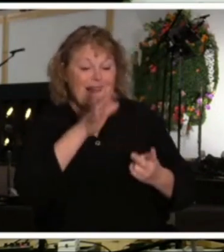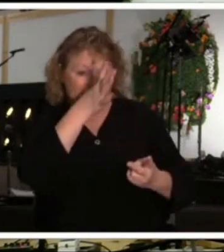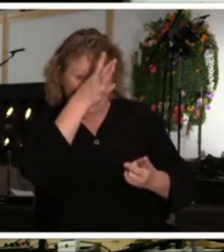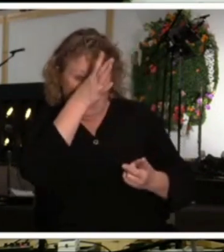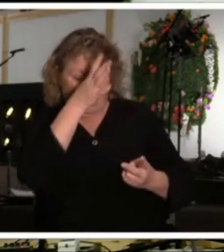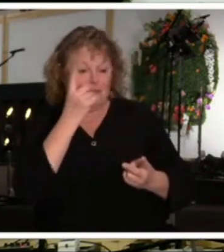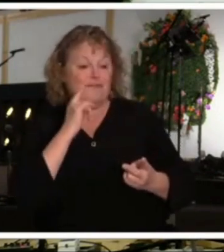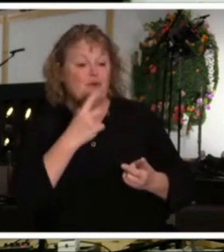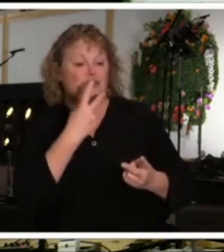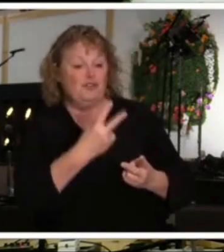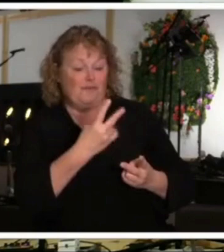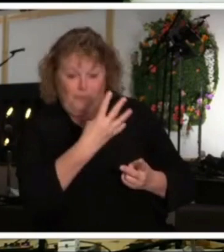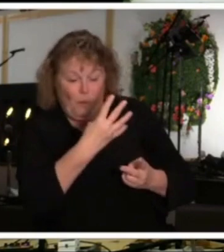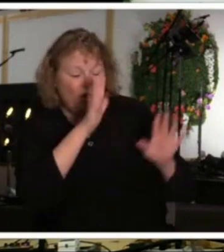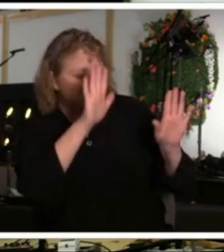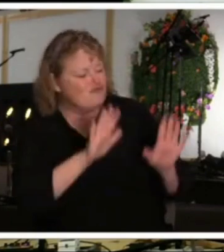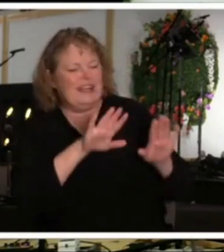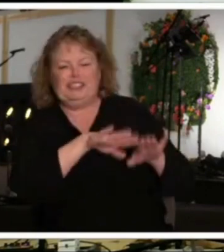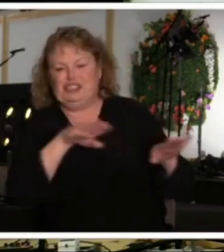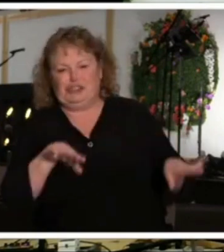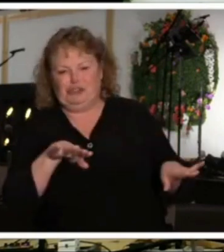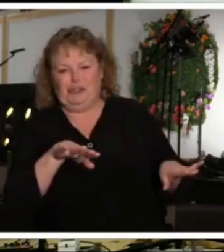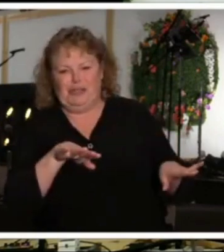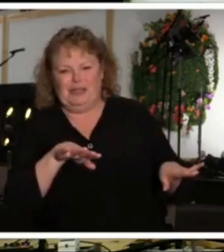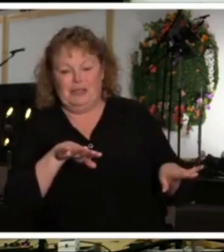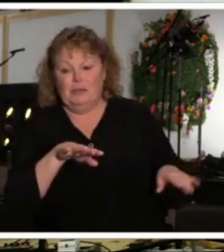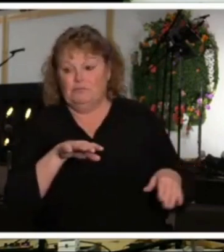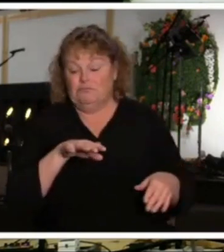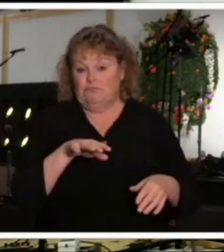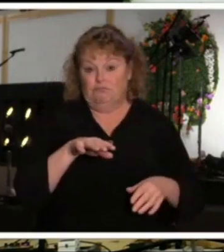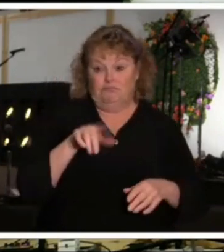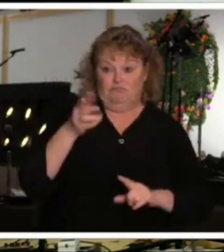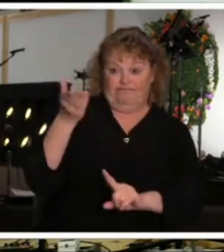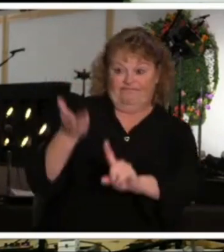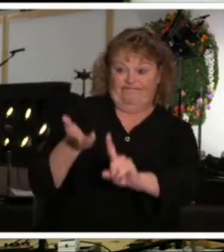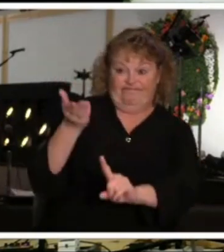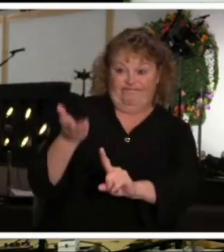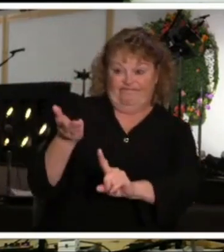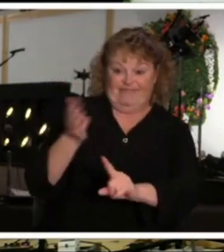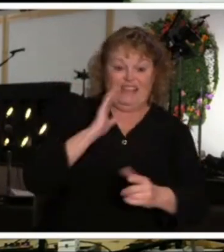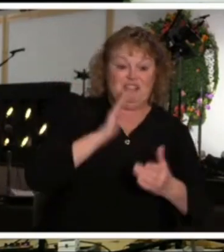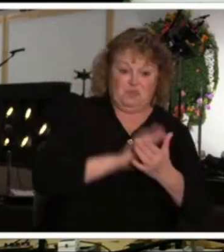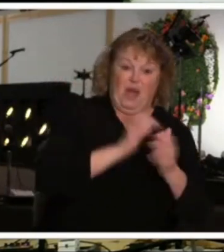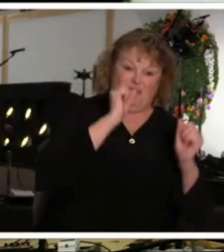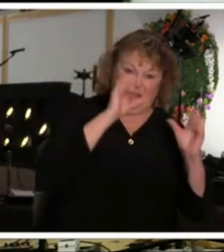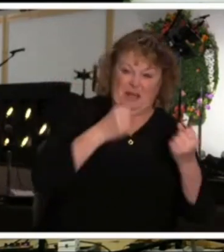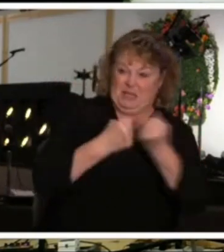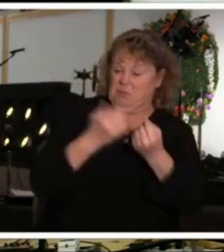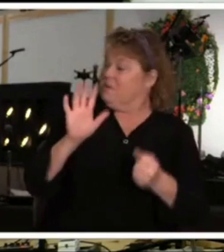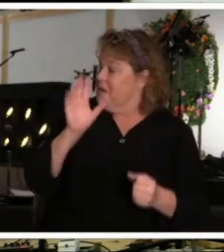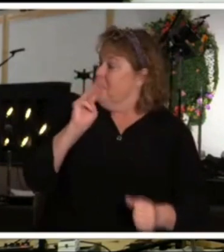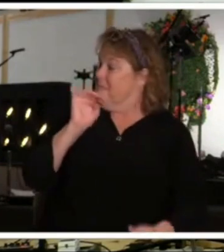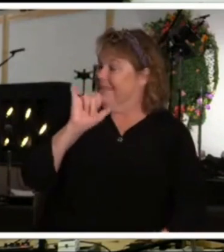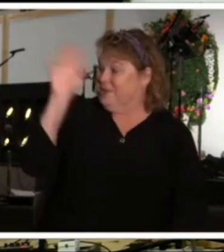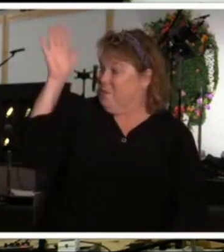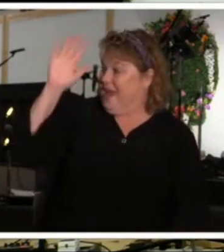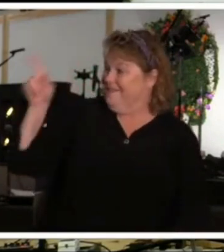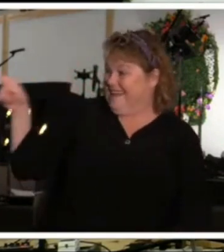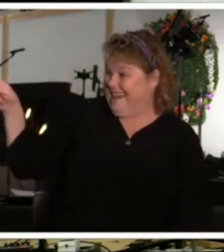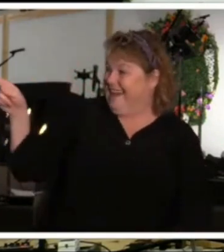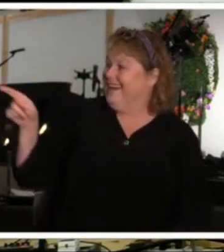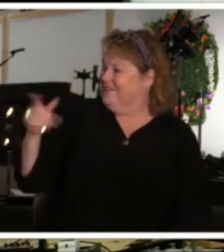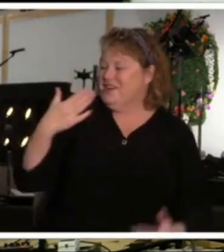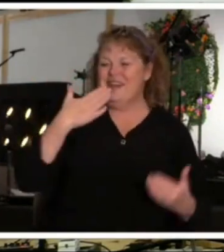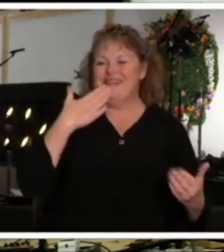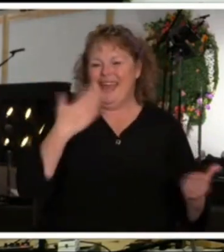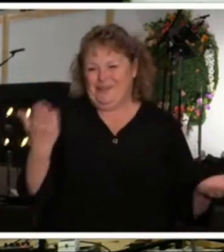kids. And I want you to know that he wouldn't be what he is today without a phenomenal wife. Melinda, would you just wave at us this morning? We're so grateful